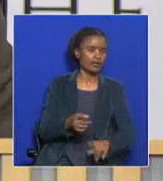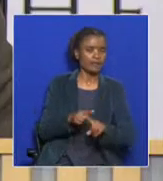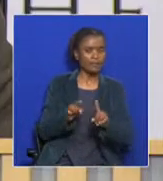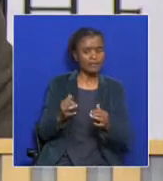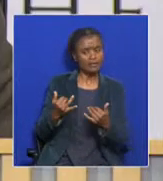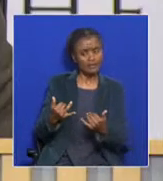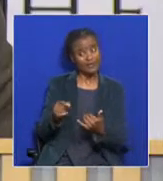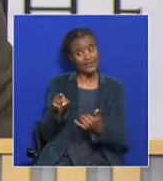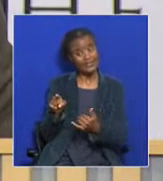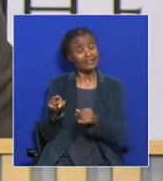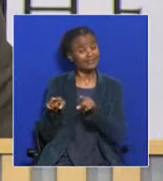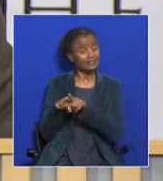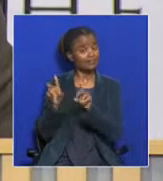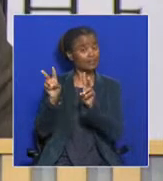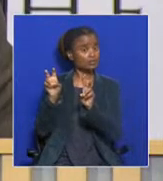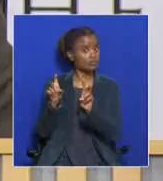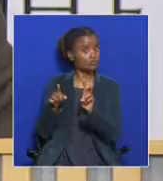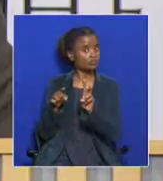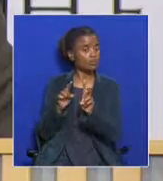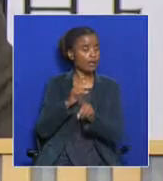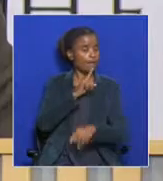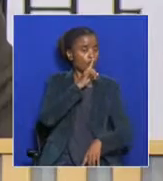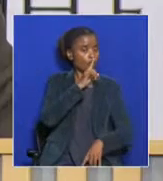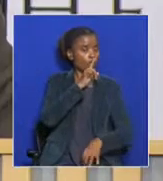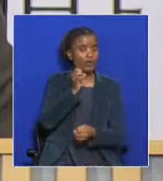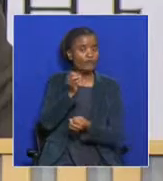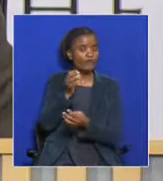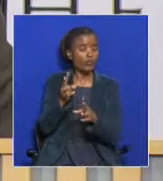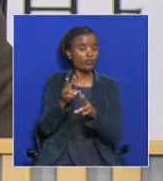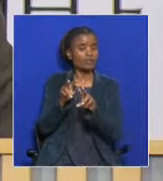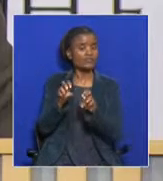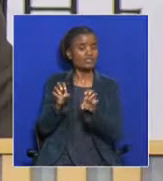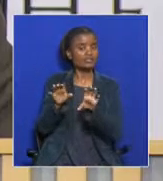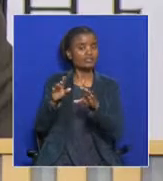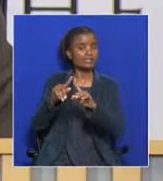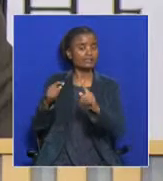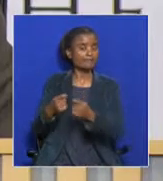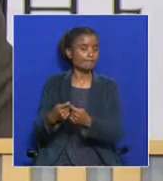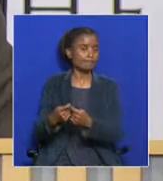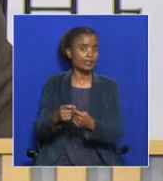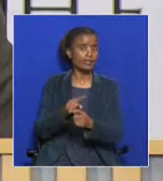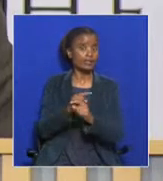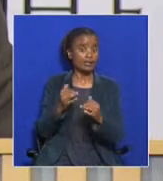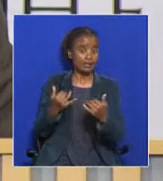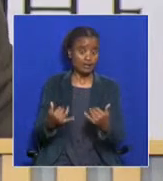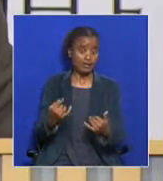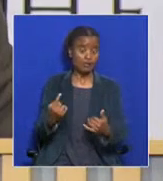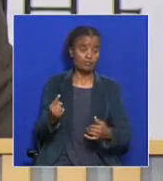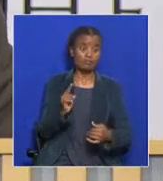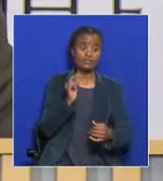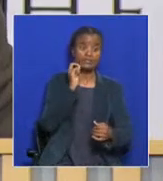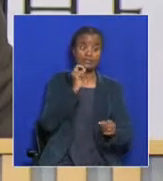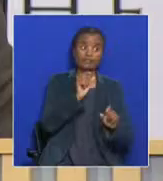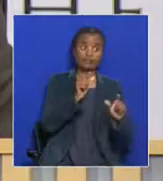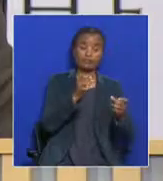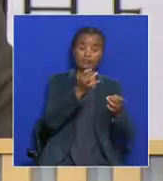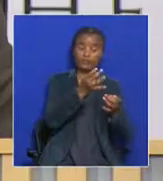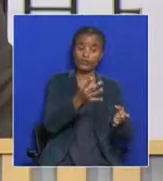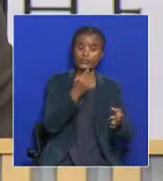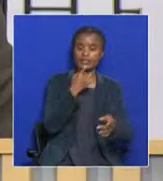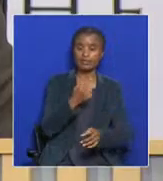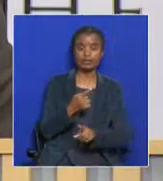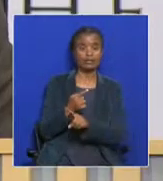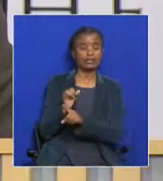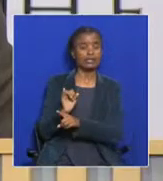and now a version has been portrayed to the Commission as though Isipingo is a station that would gladly accept any